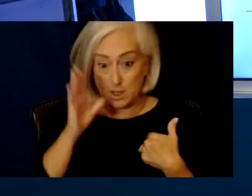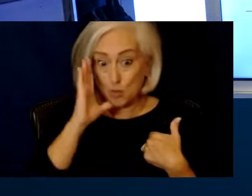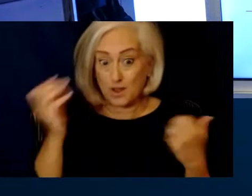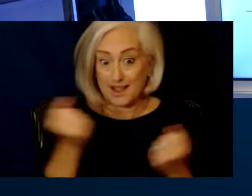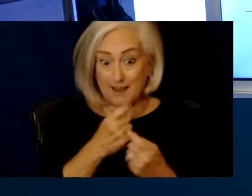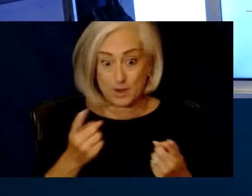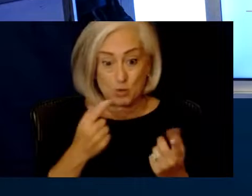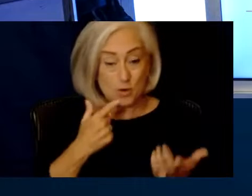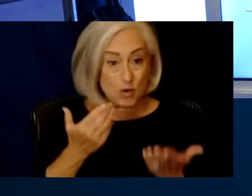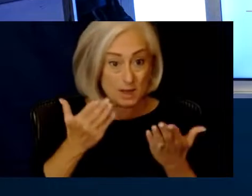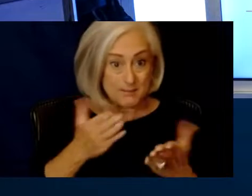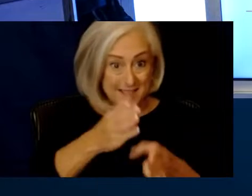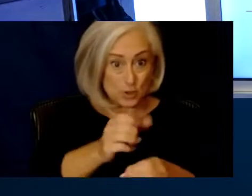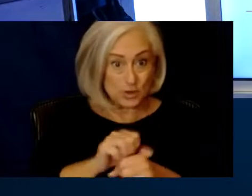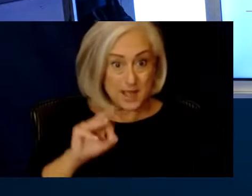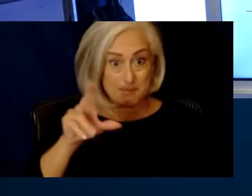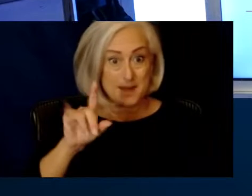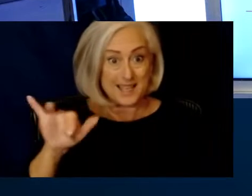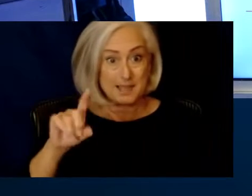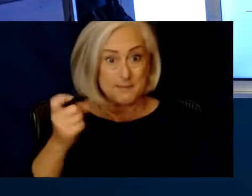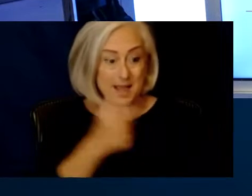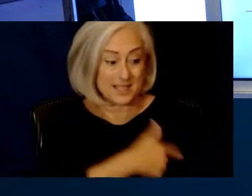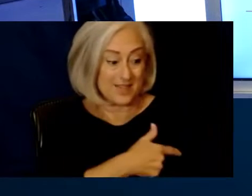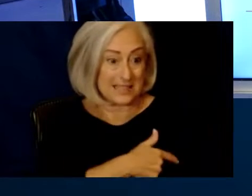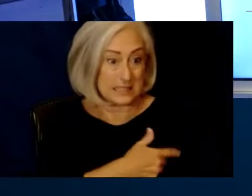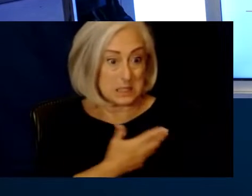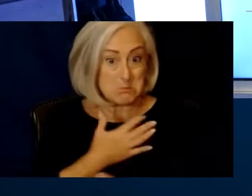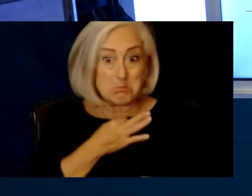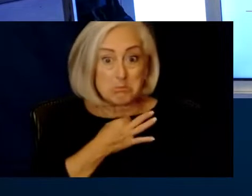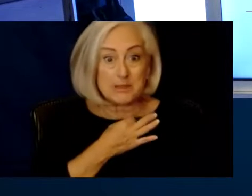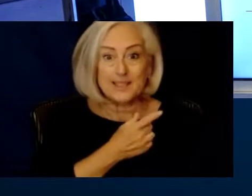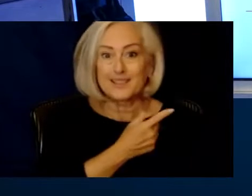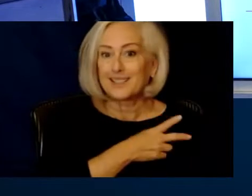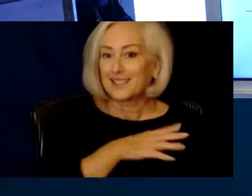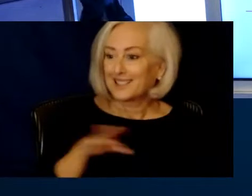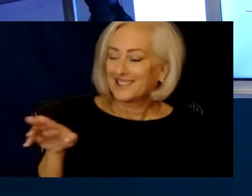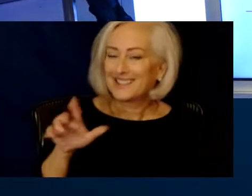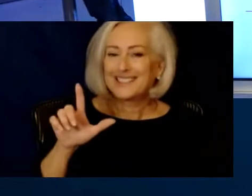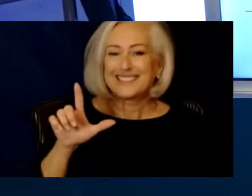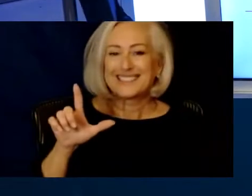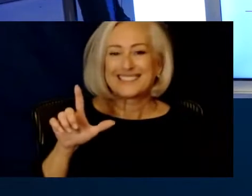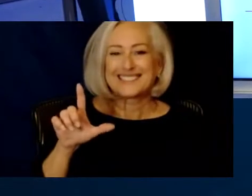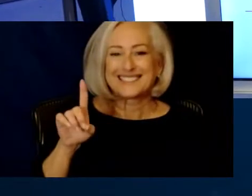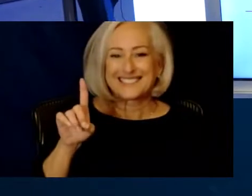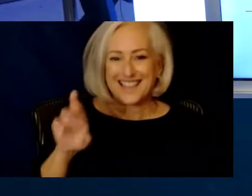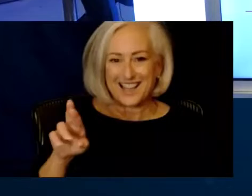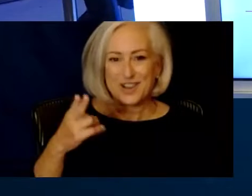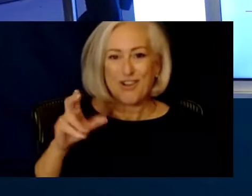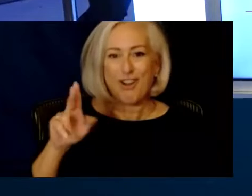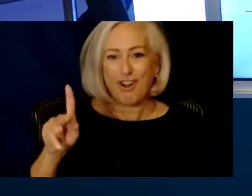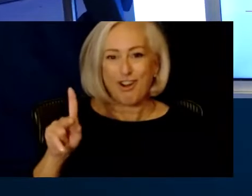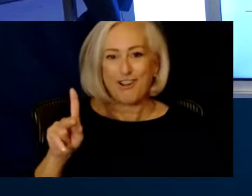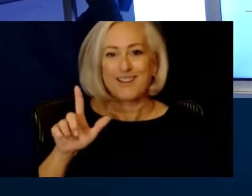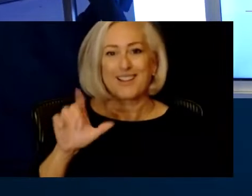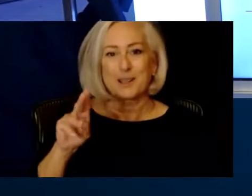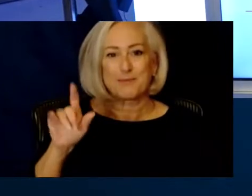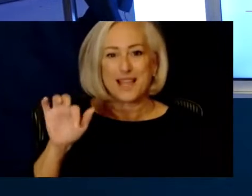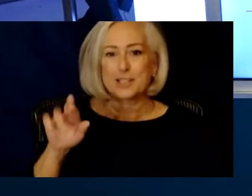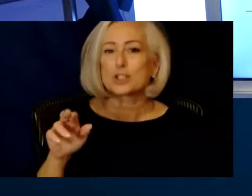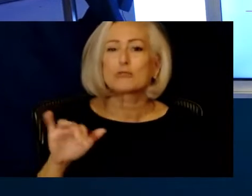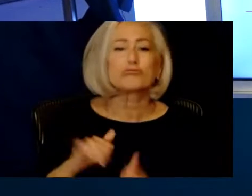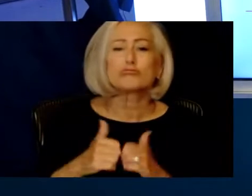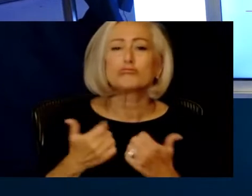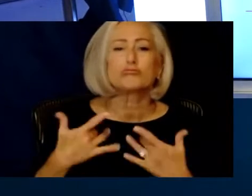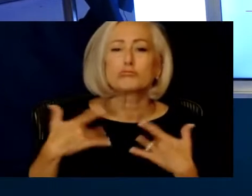vaccine at some point? Okay, I'm going to go look back to my left again, to Dr. Lamaster, Dr. Hawk. Joe, how are you guys doing this in the county? So the